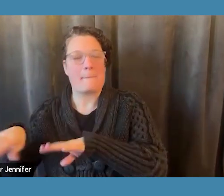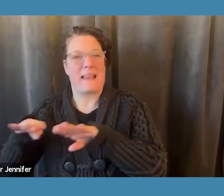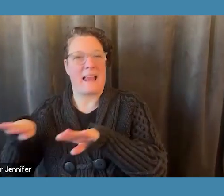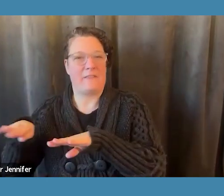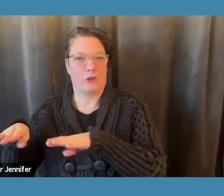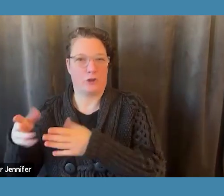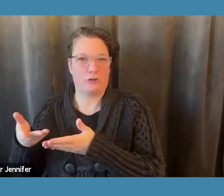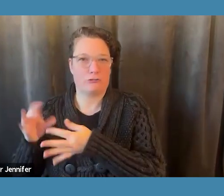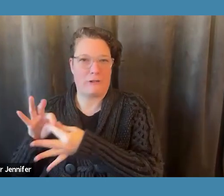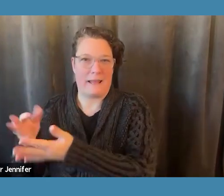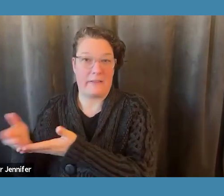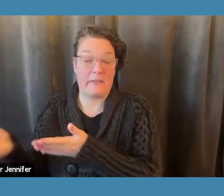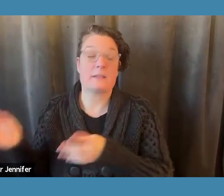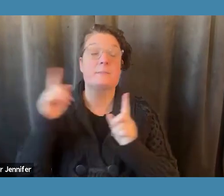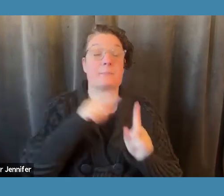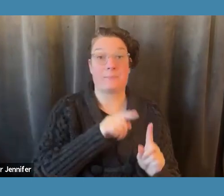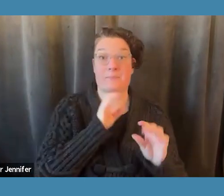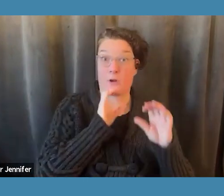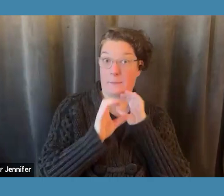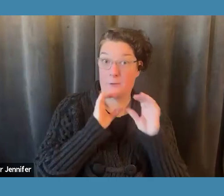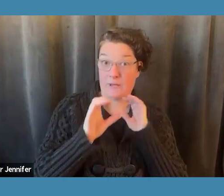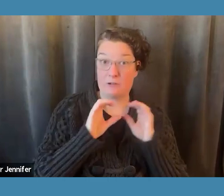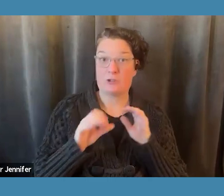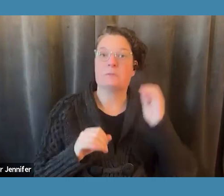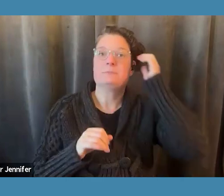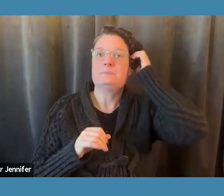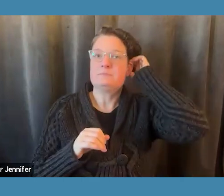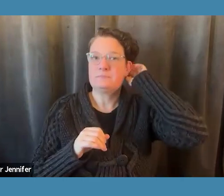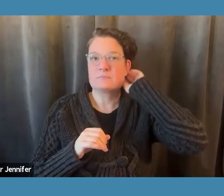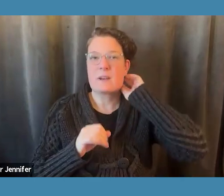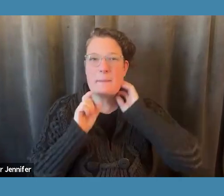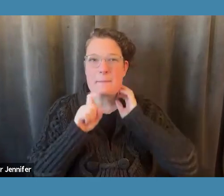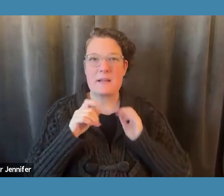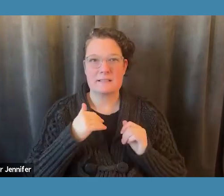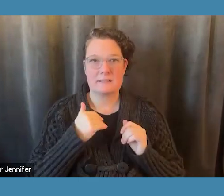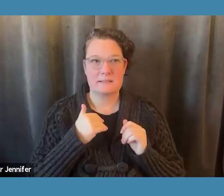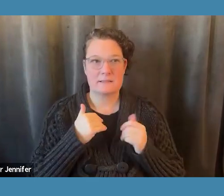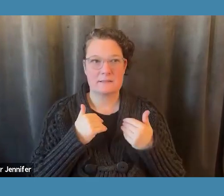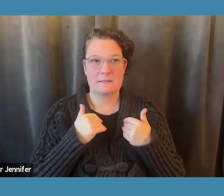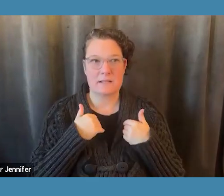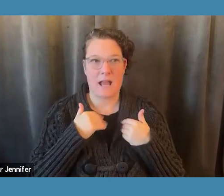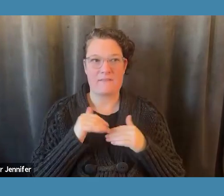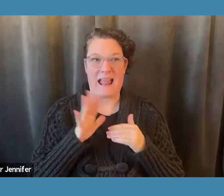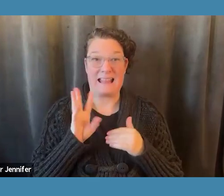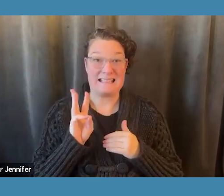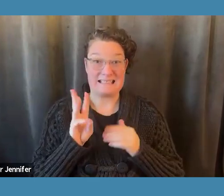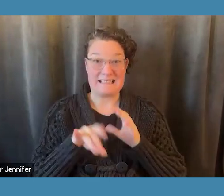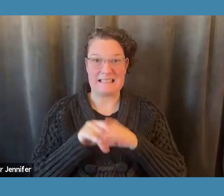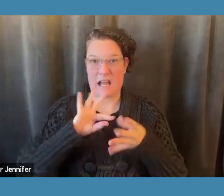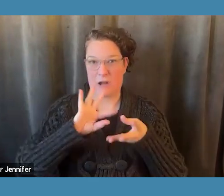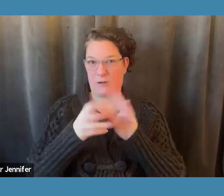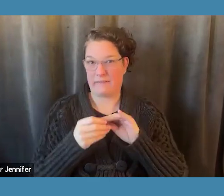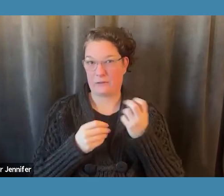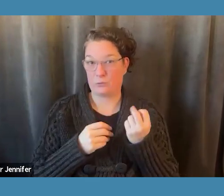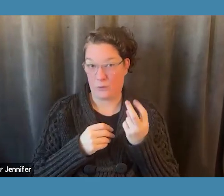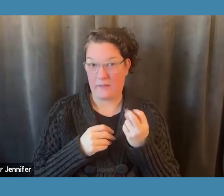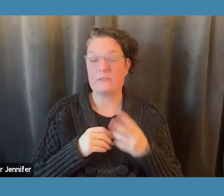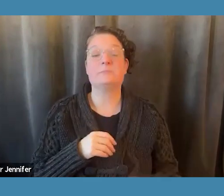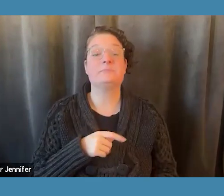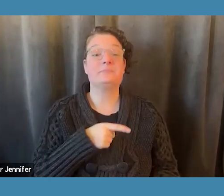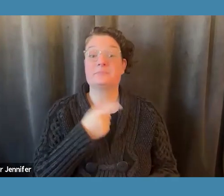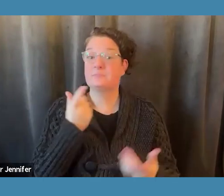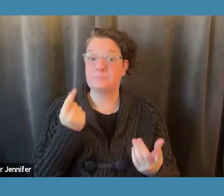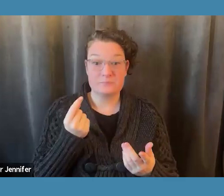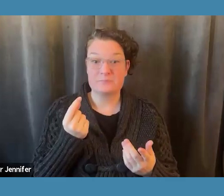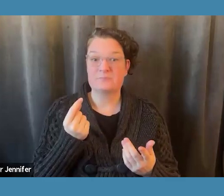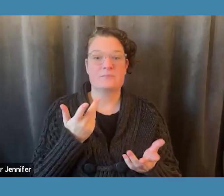the communication factors, you have to, like I said, at least 6 of these 12. So they are a delay in